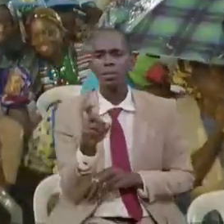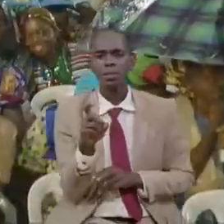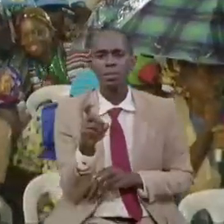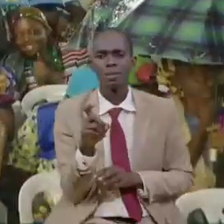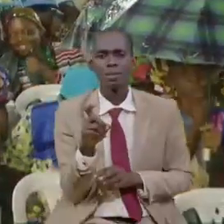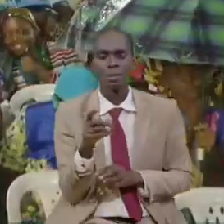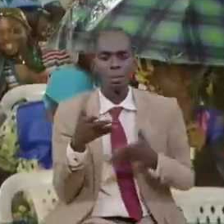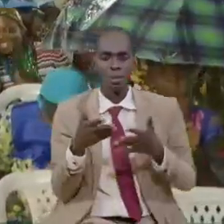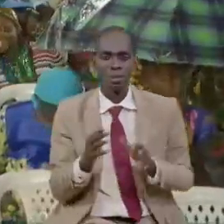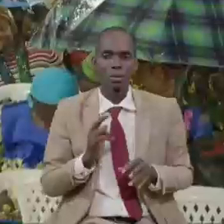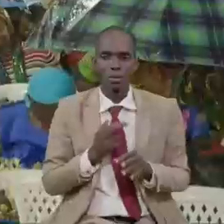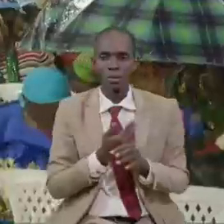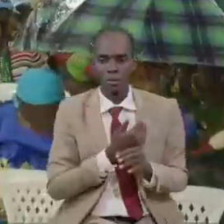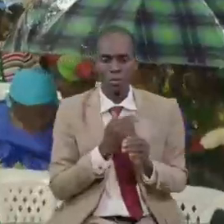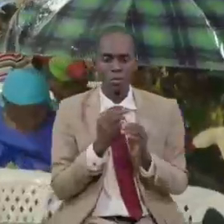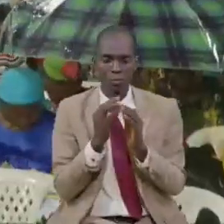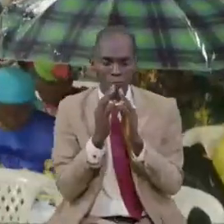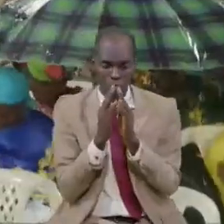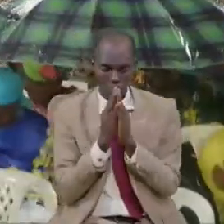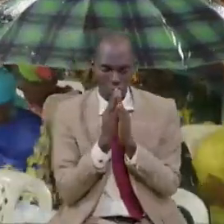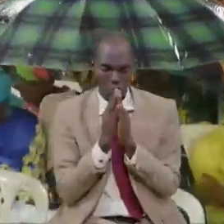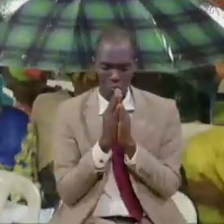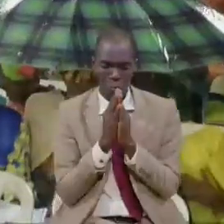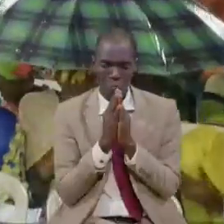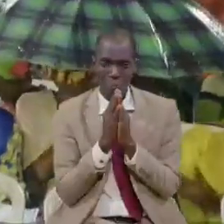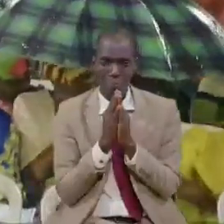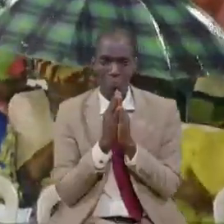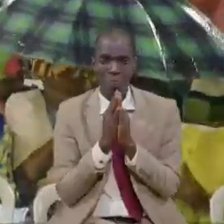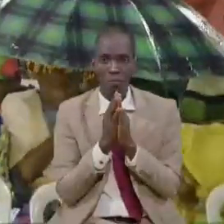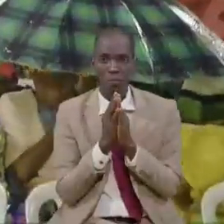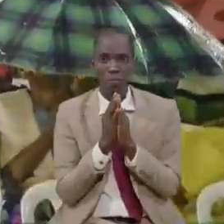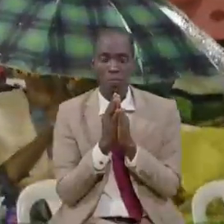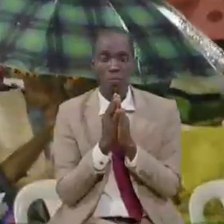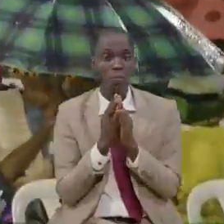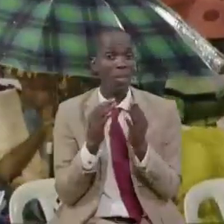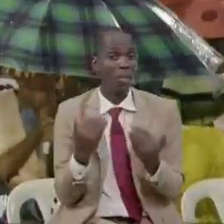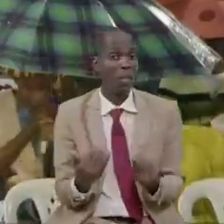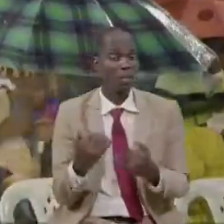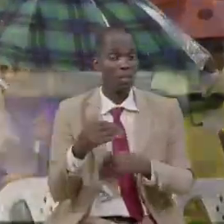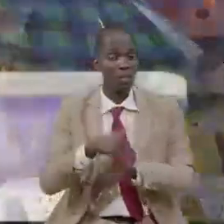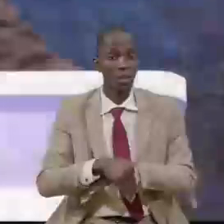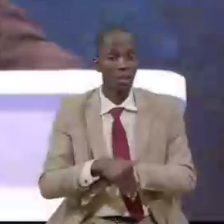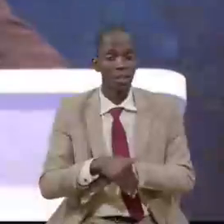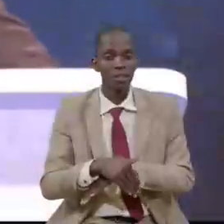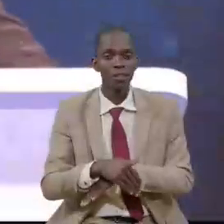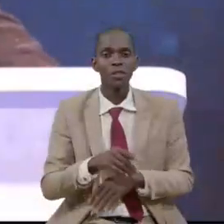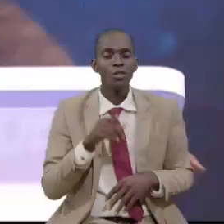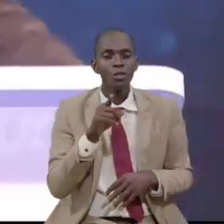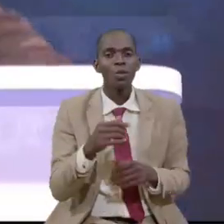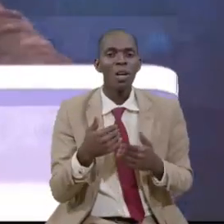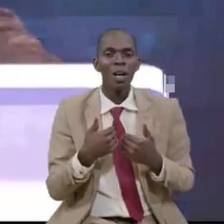bow and eyes closed tonight you have a great gift a